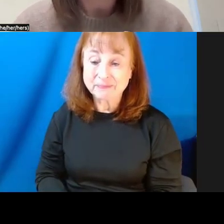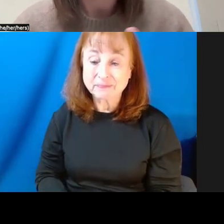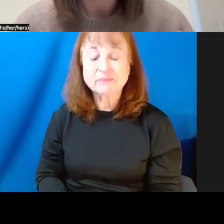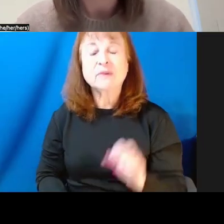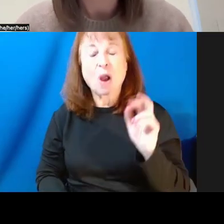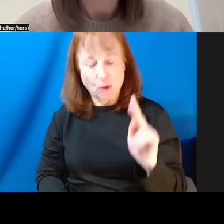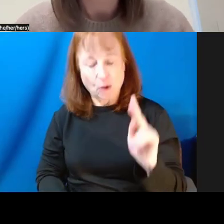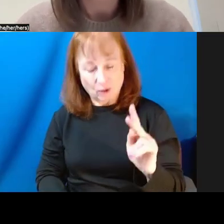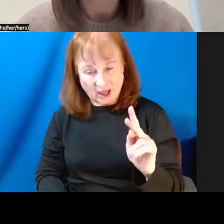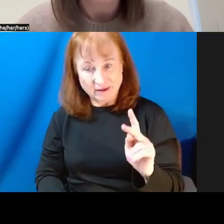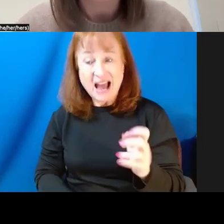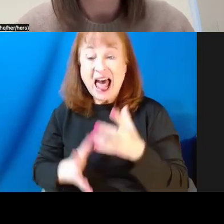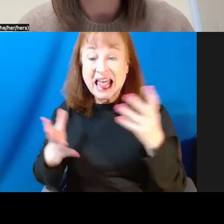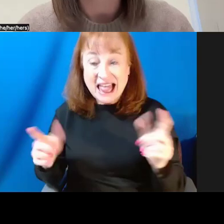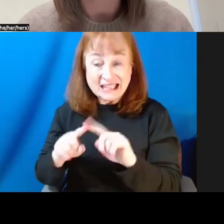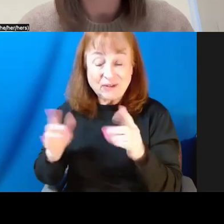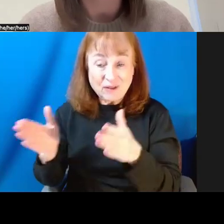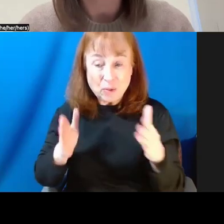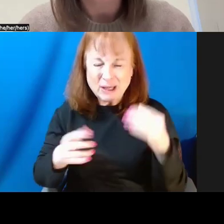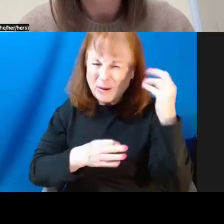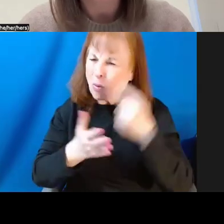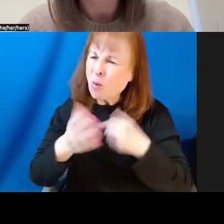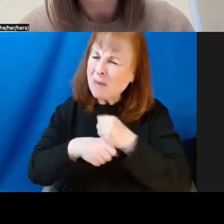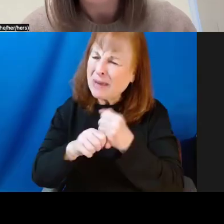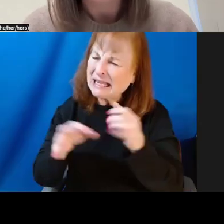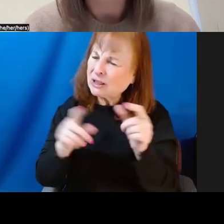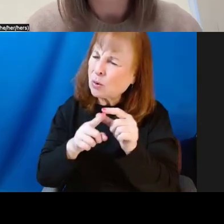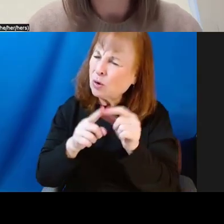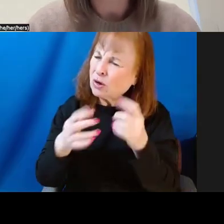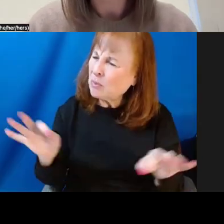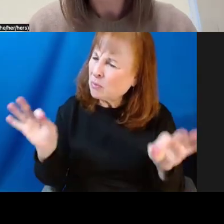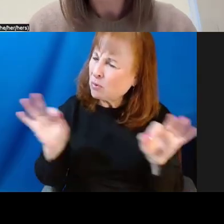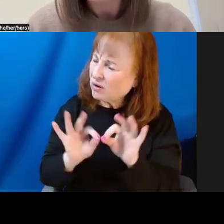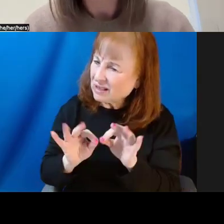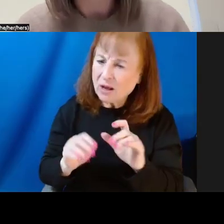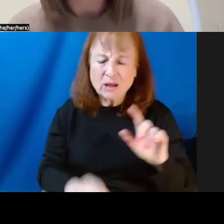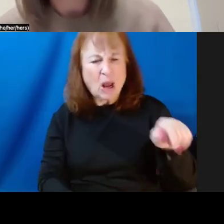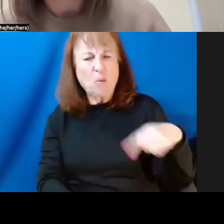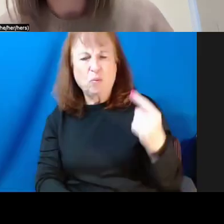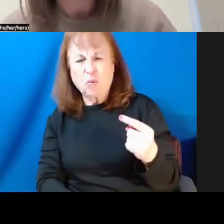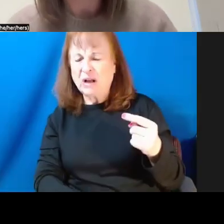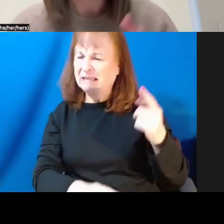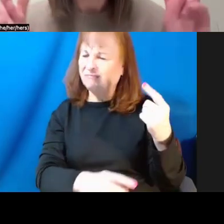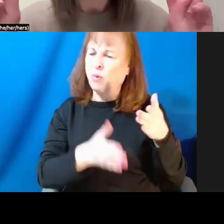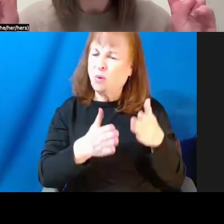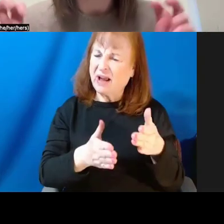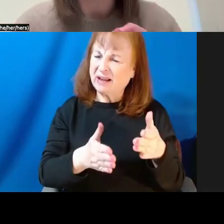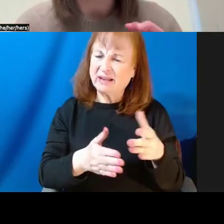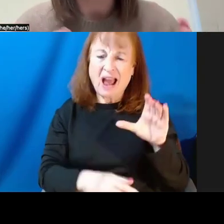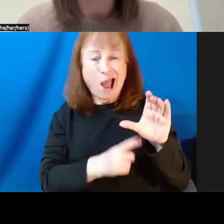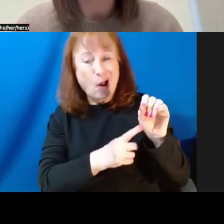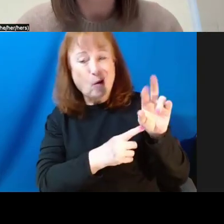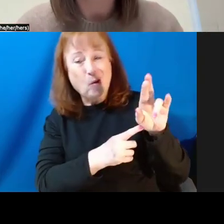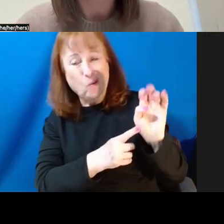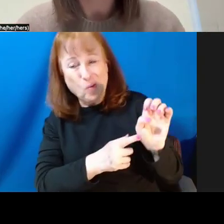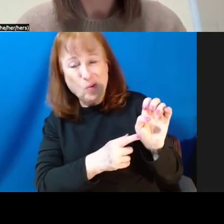Okay, so there are lots of ways to think about what makes a word important. There's no single definitive list of core words, and core depends on